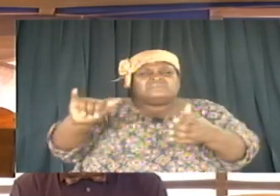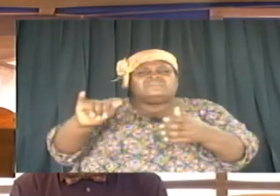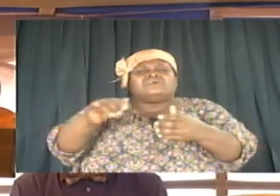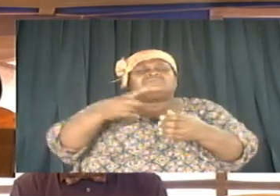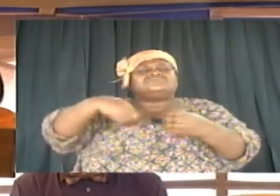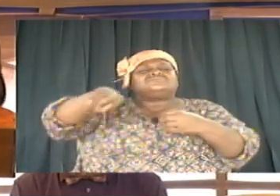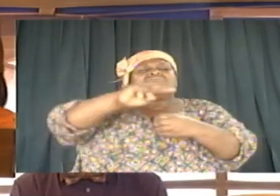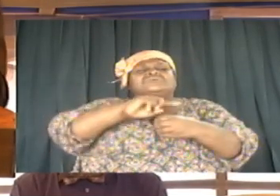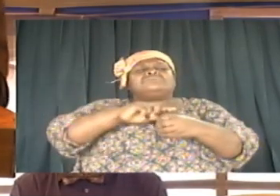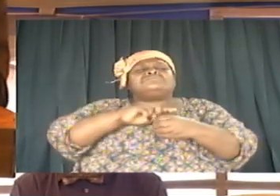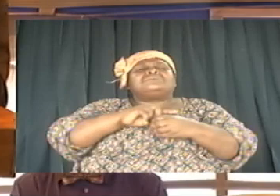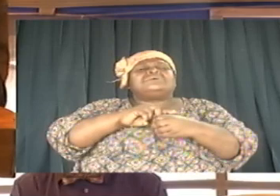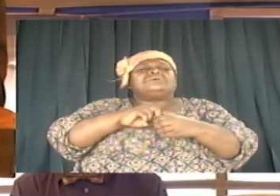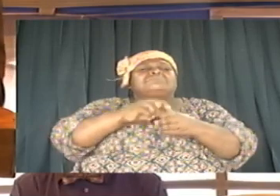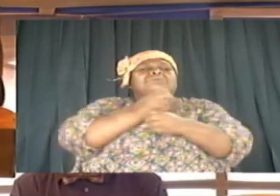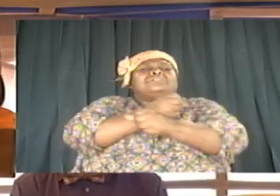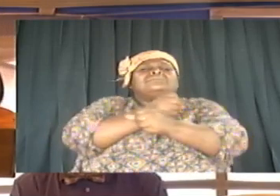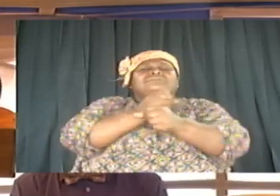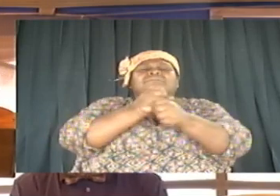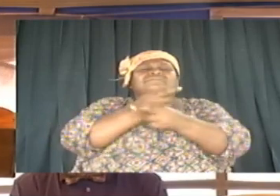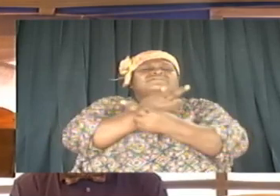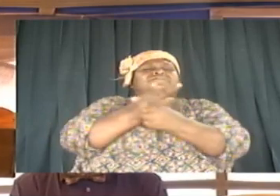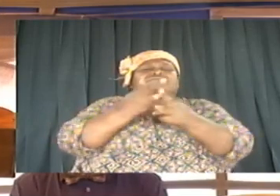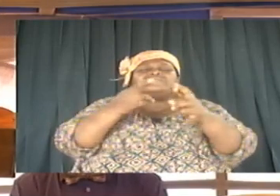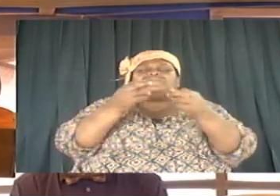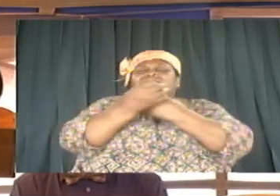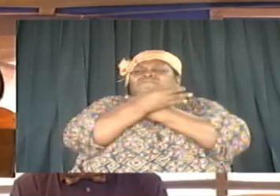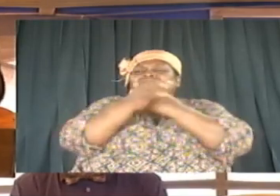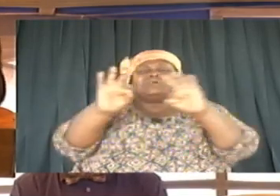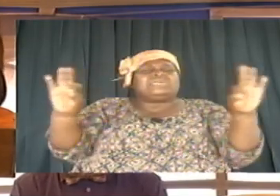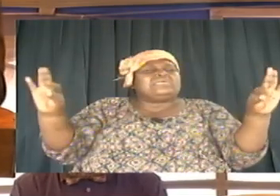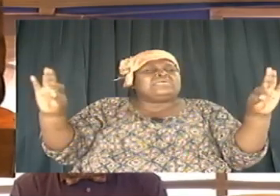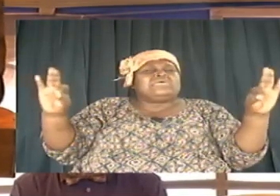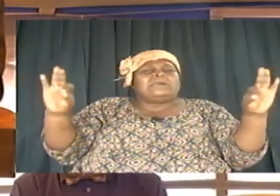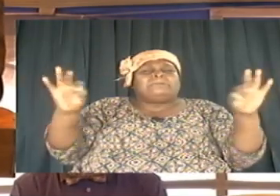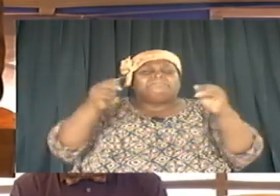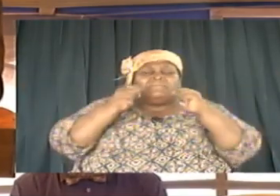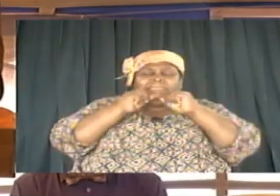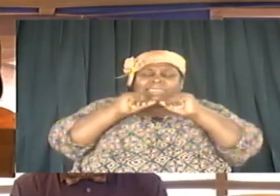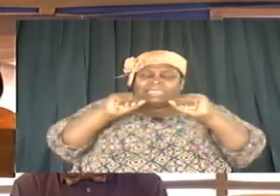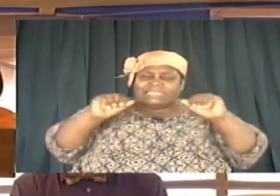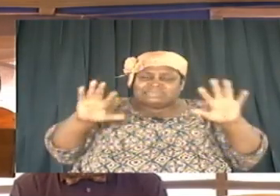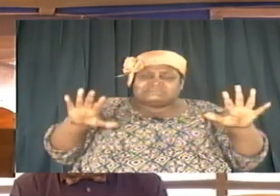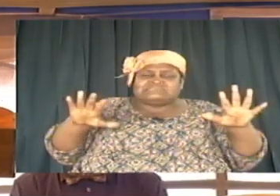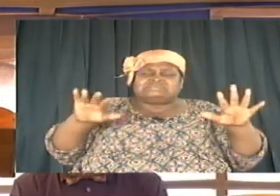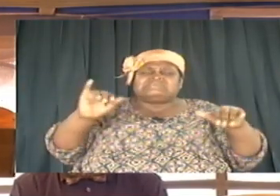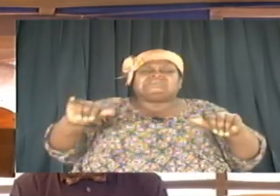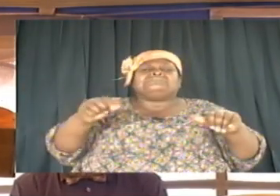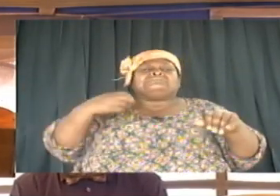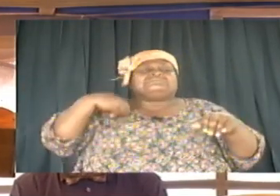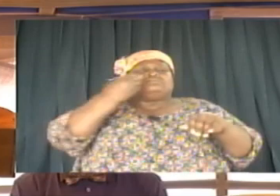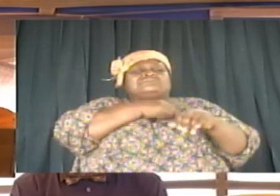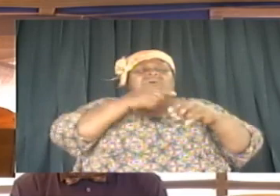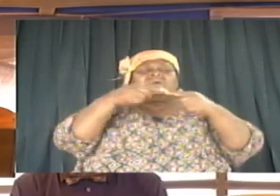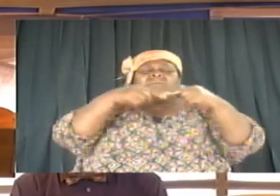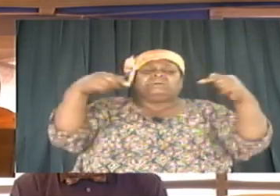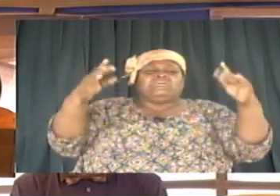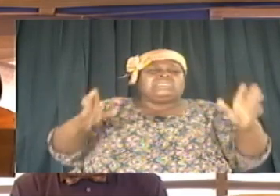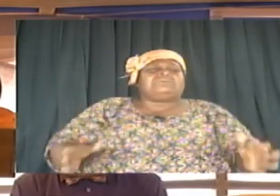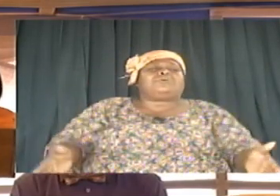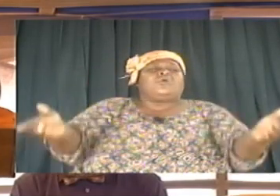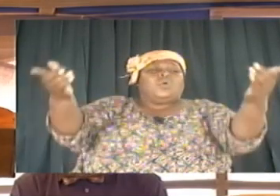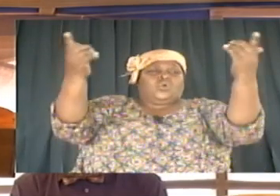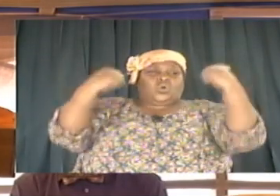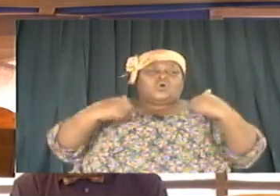released, believe that we will be blessed, believe that our enemies, when they come to us one way, they are going to